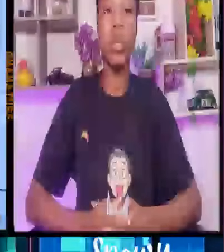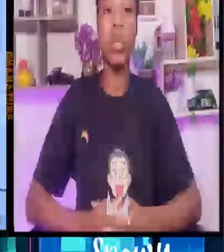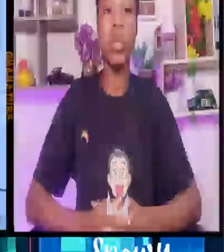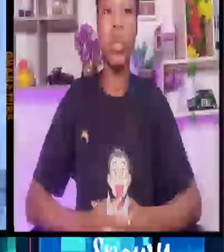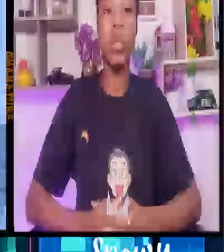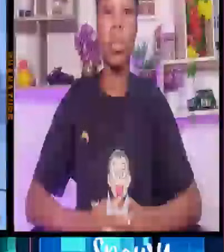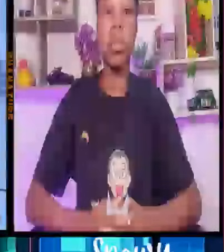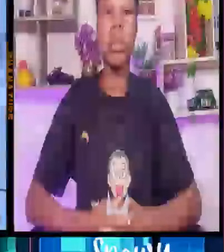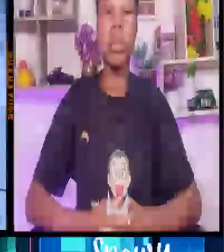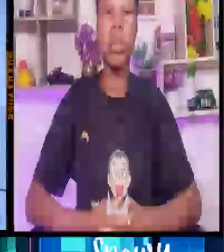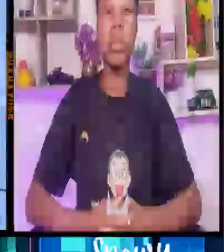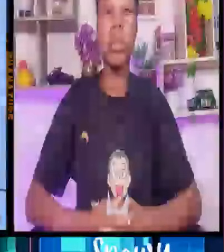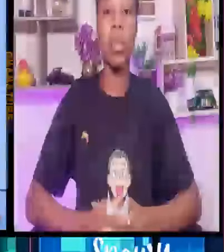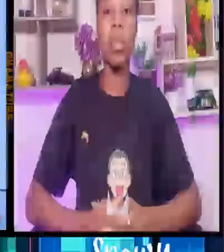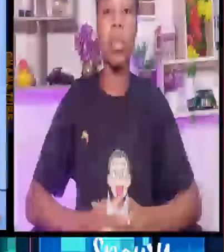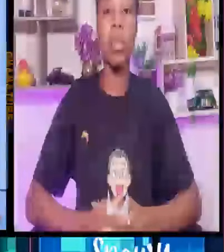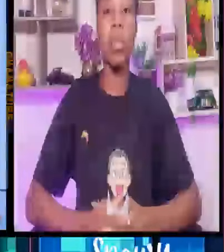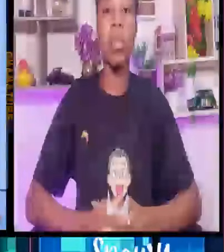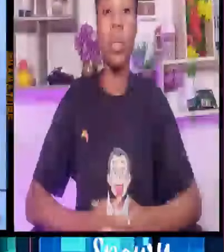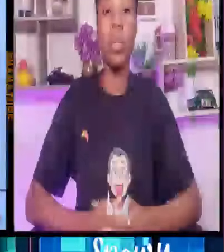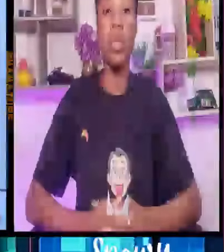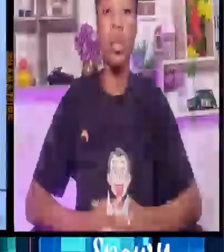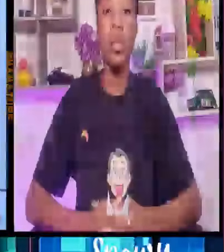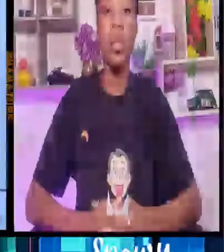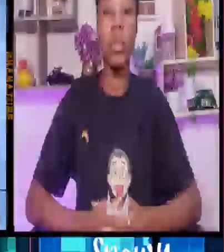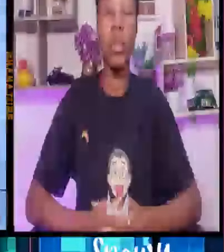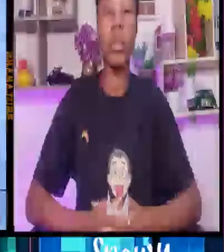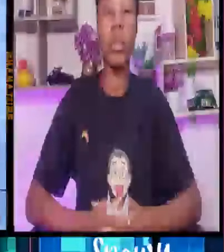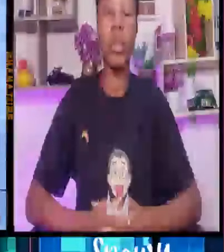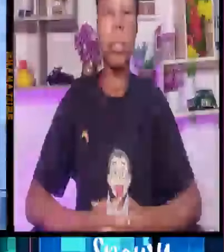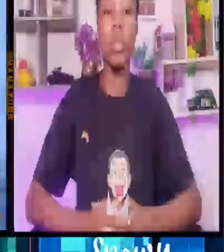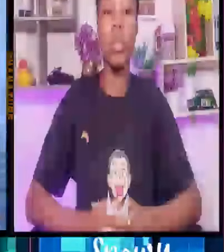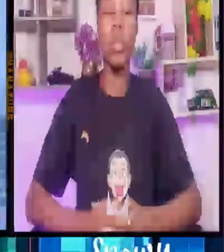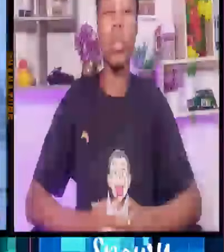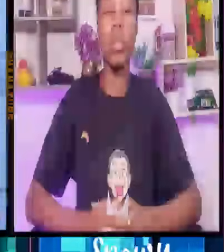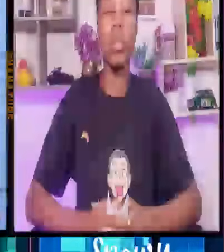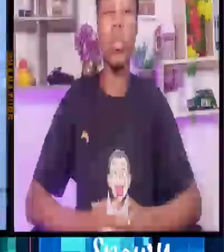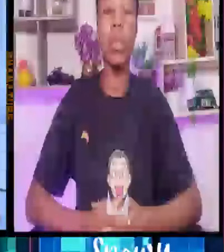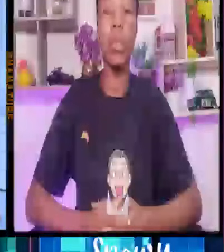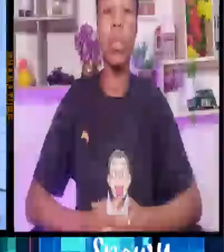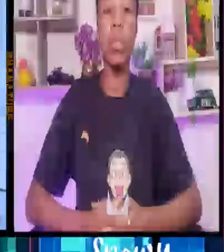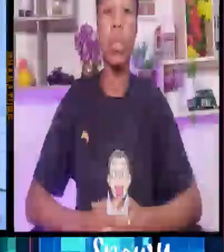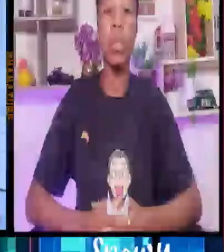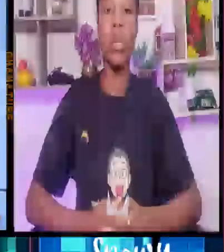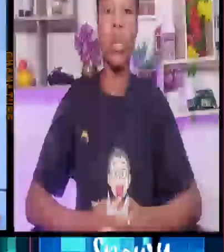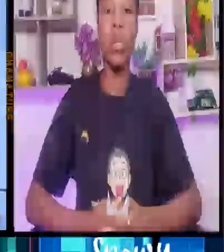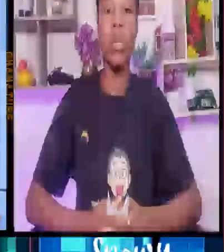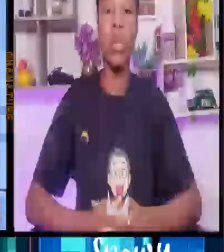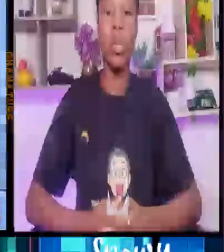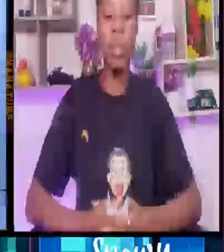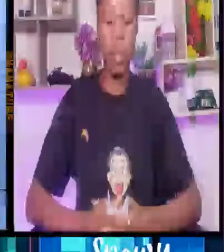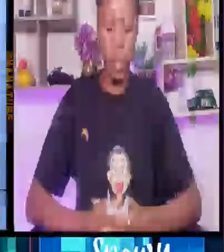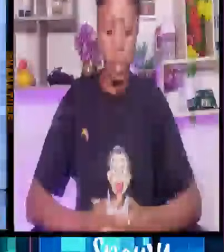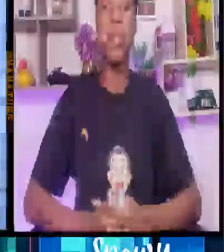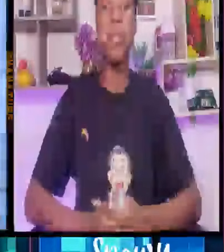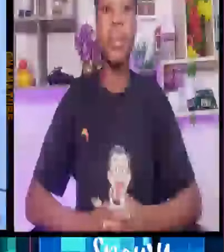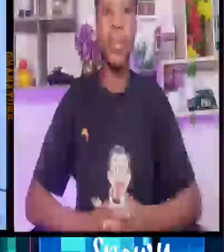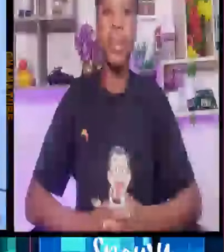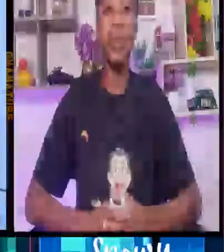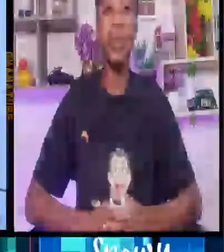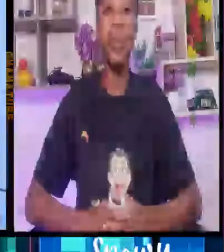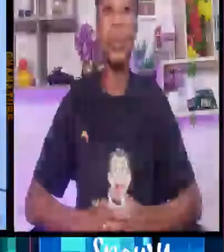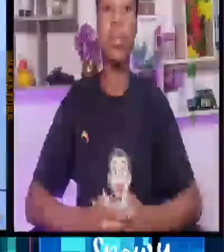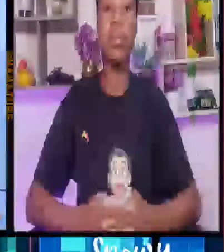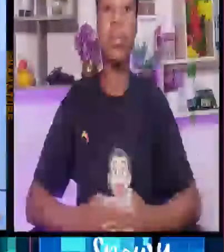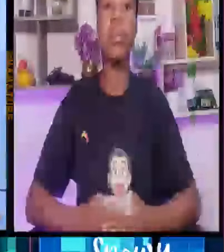flag bearer Dr. Muhammadu Bawumia recently cited historical precedents to justify a second bid for leadership. But